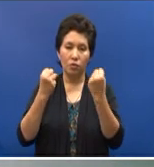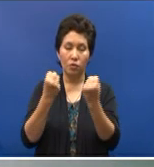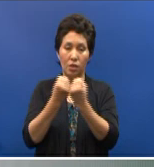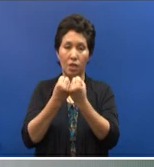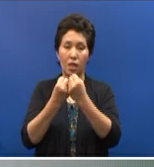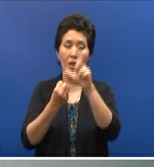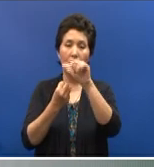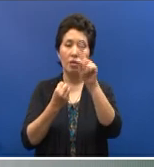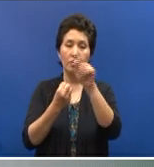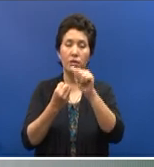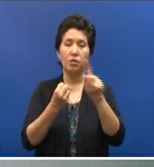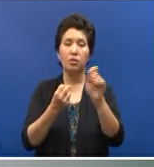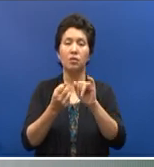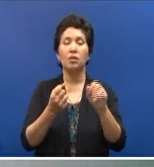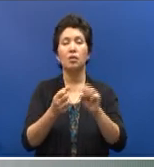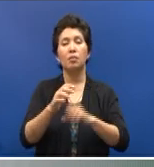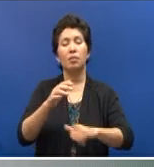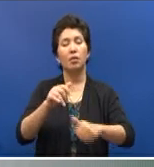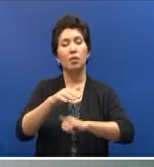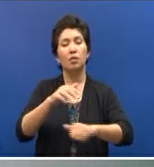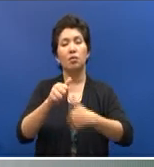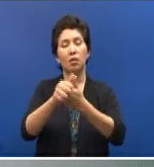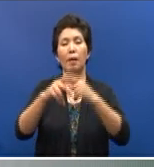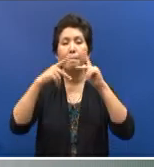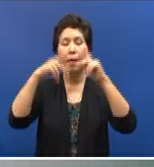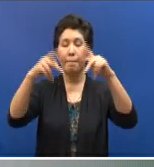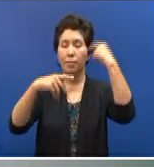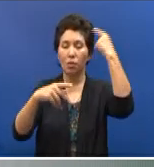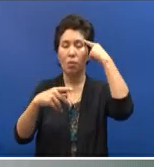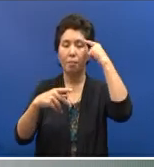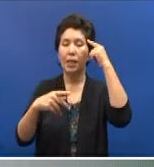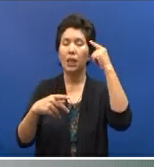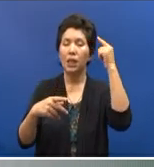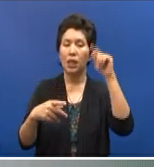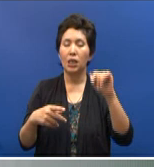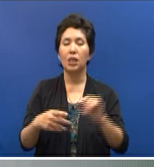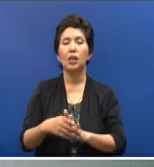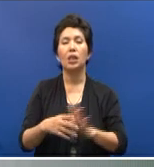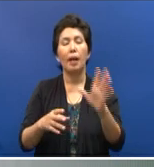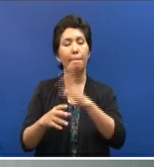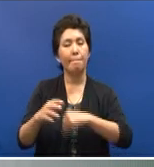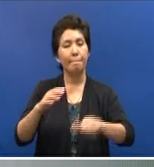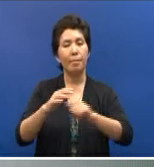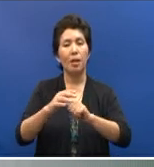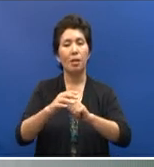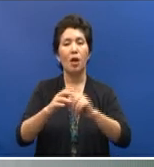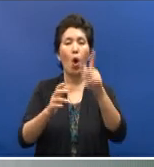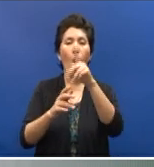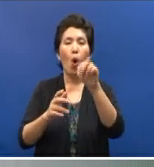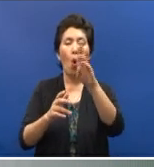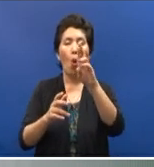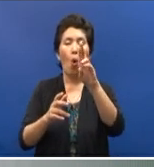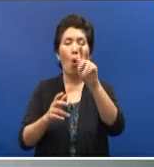socialization. Second, which is based on public opinion. The third one, which is based on corporate